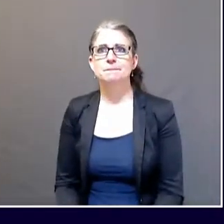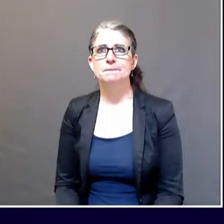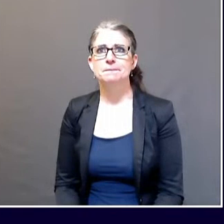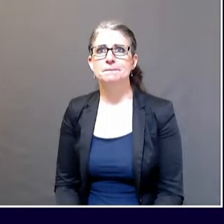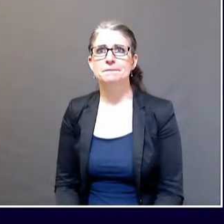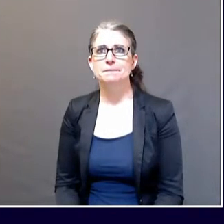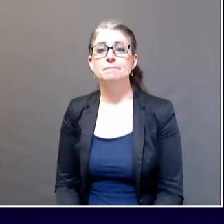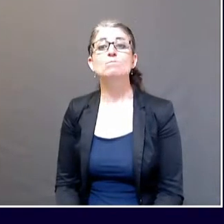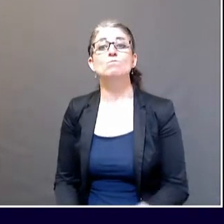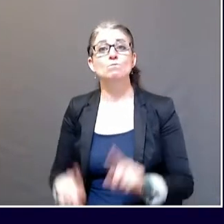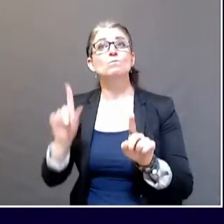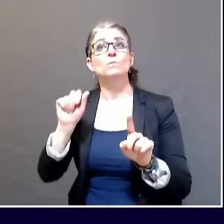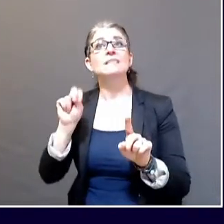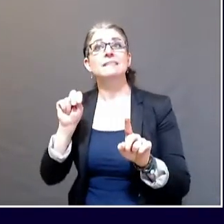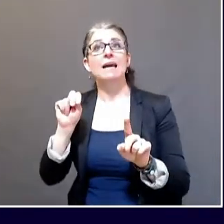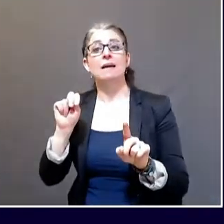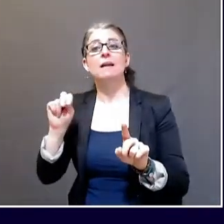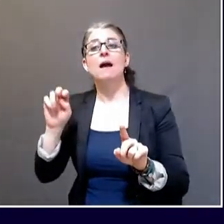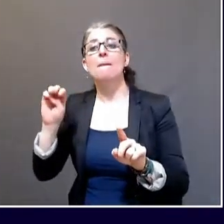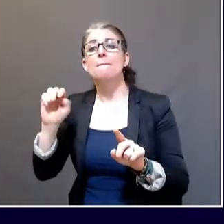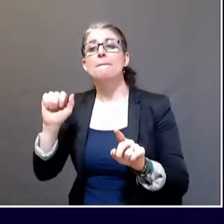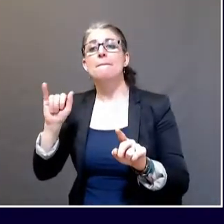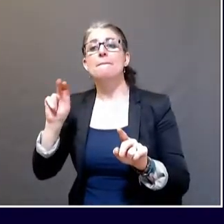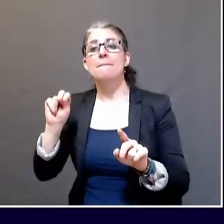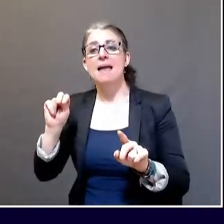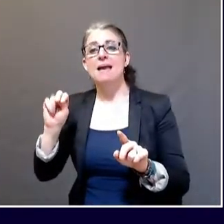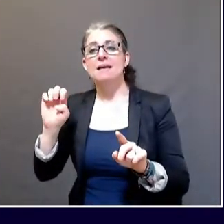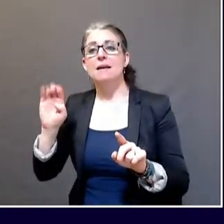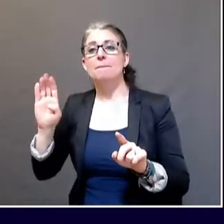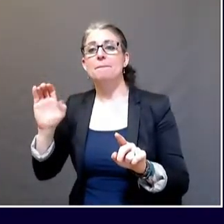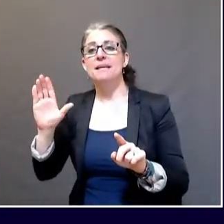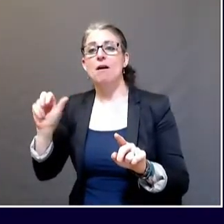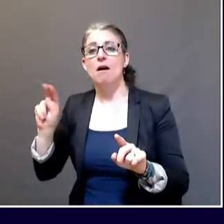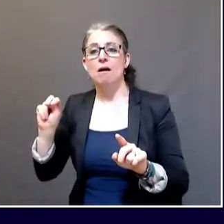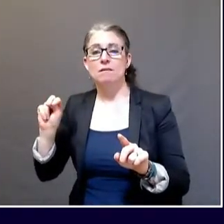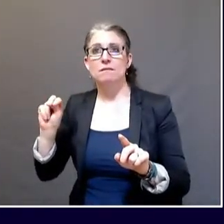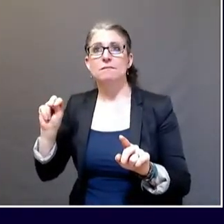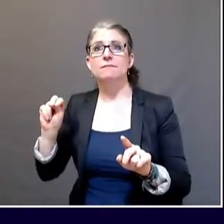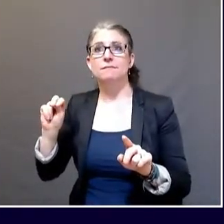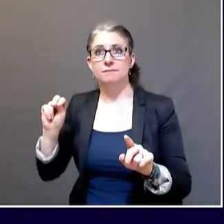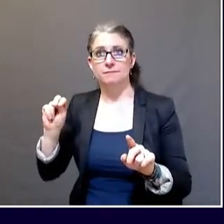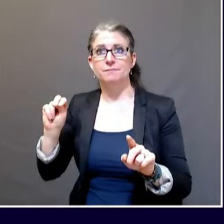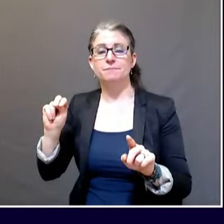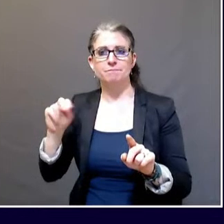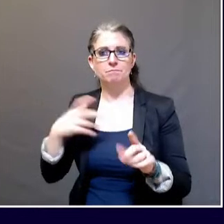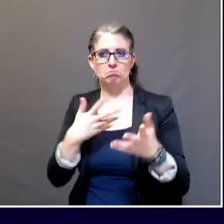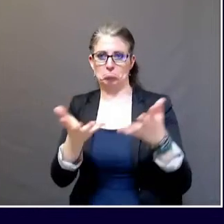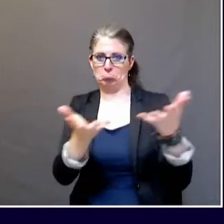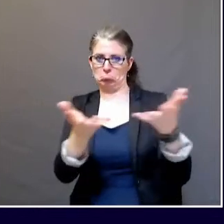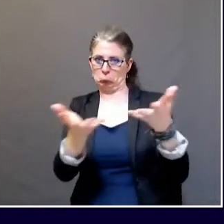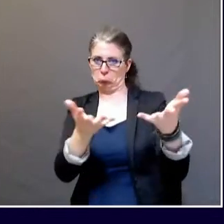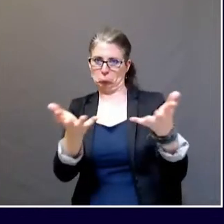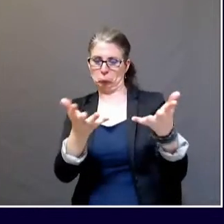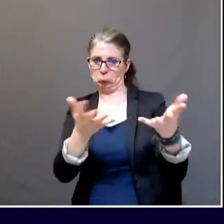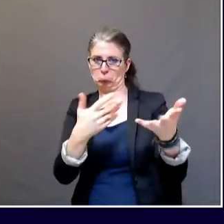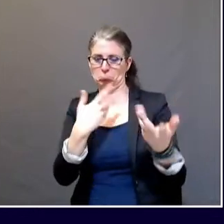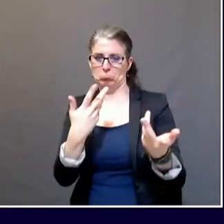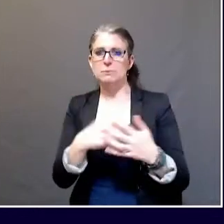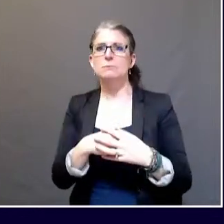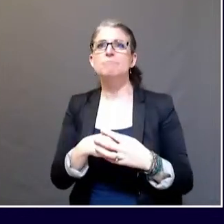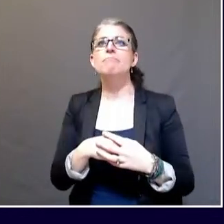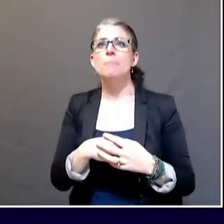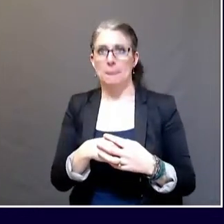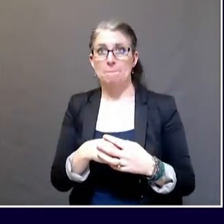Hi, Dr. Shaw. This is for you as well as Commissioner Lambrou. So the Biden administration has filled in